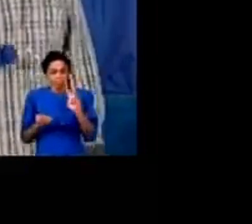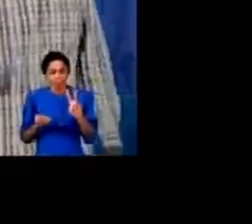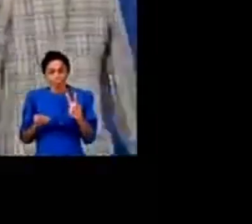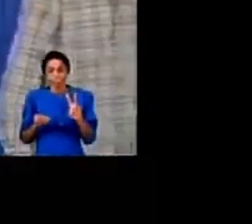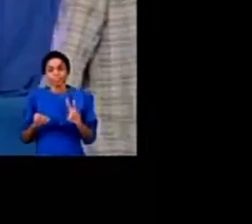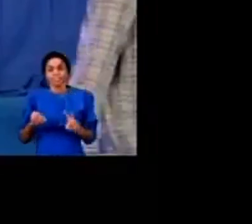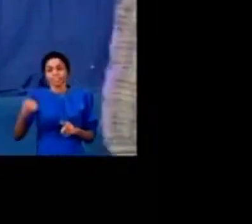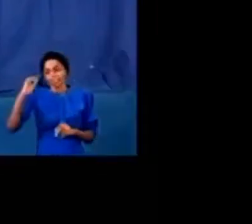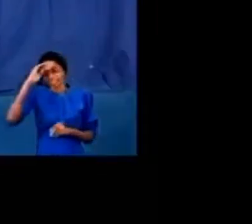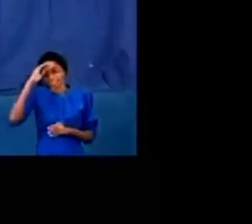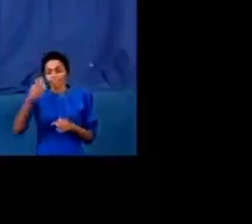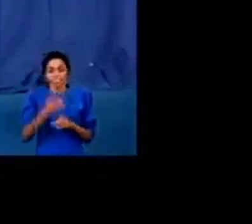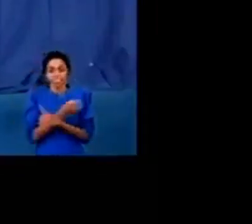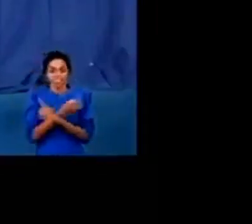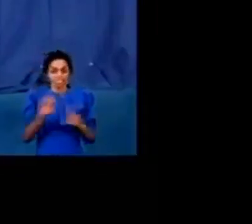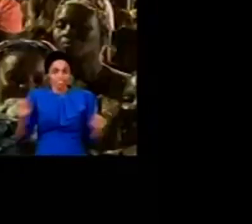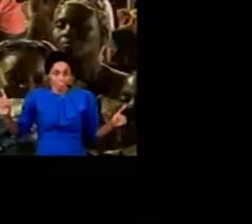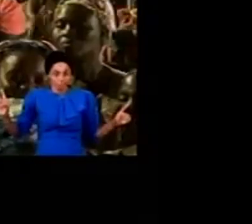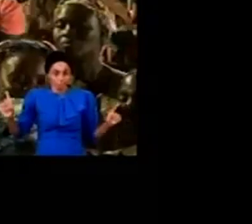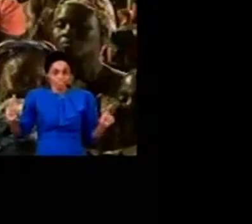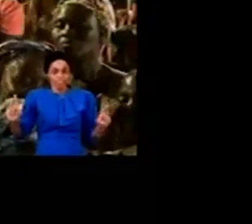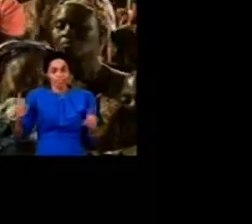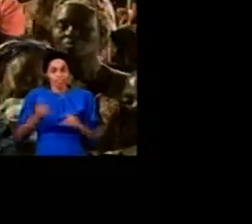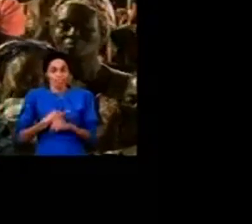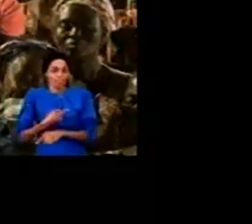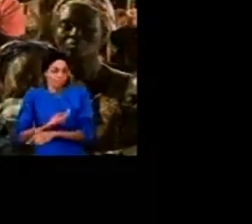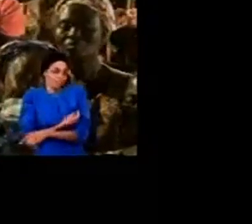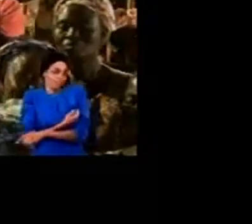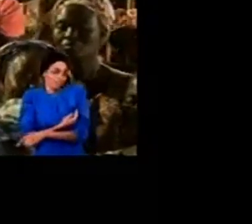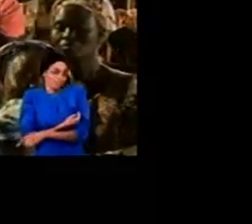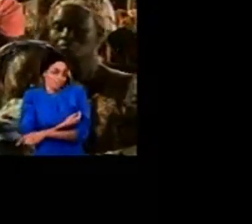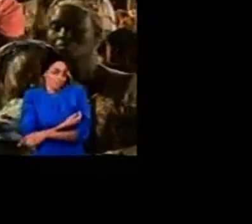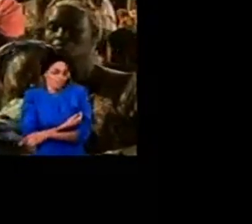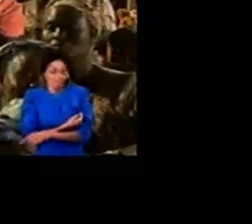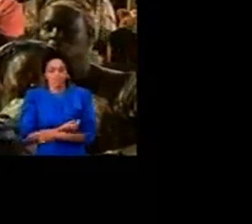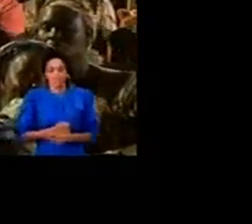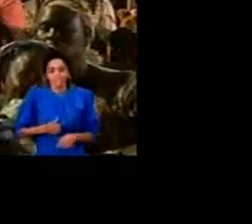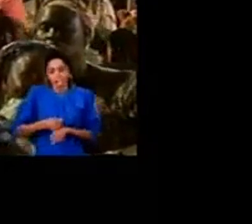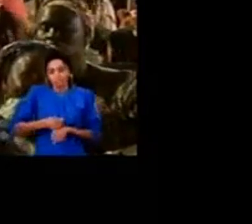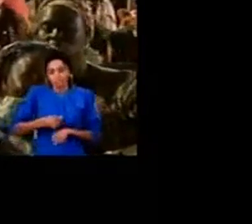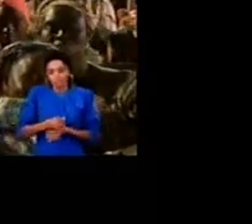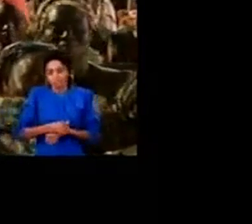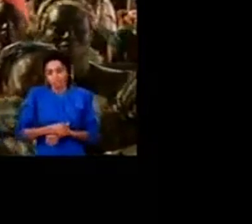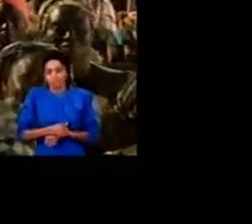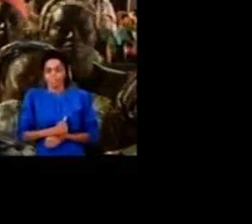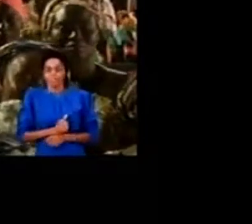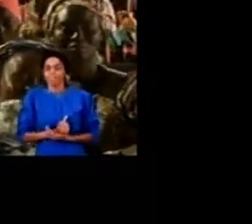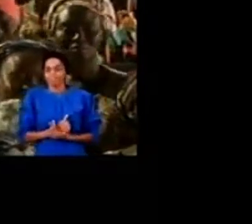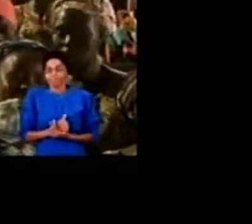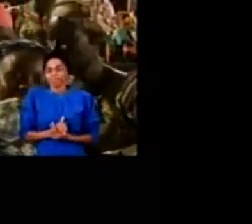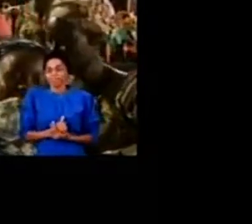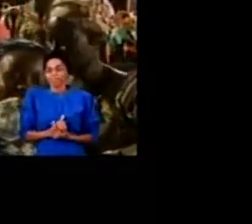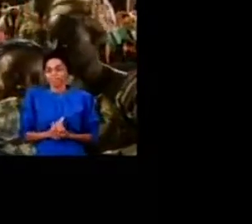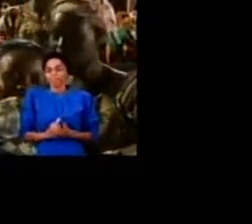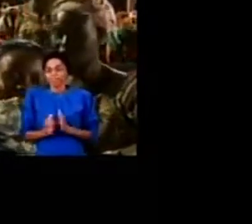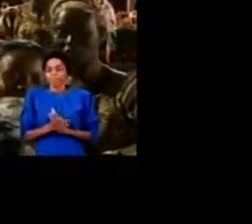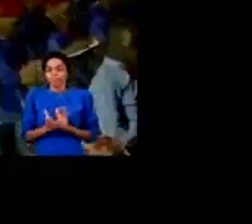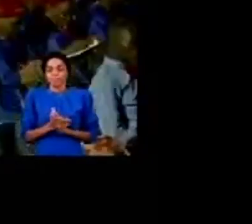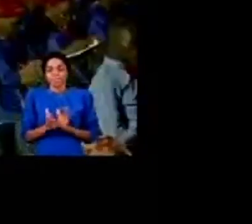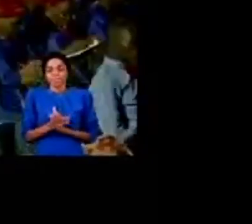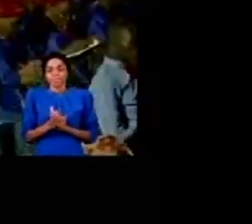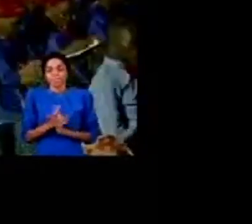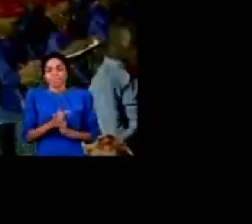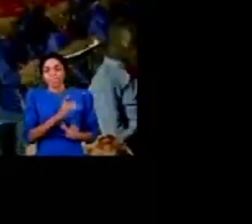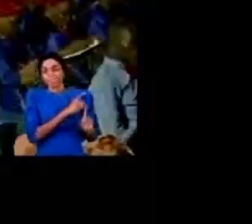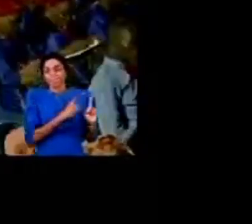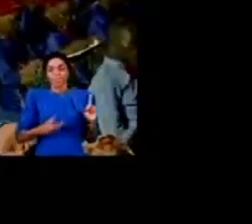Put your hands together for the Lord, drug addict. For all those number of years, if I